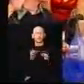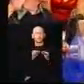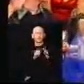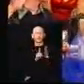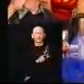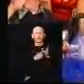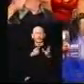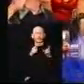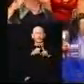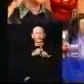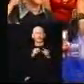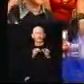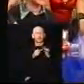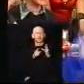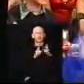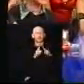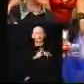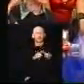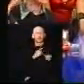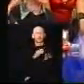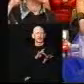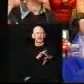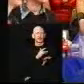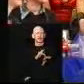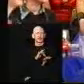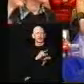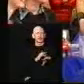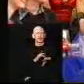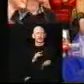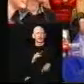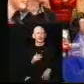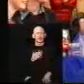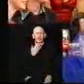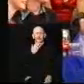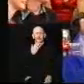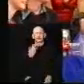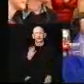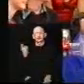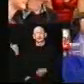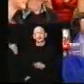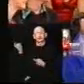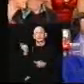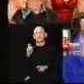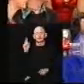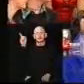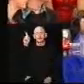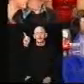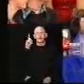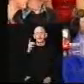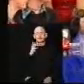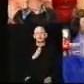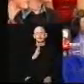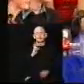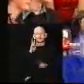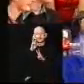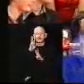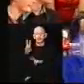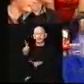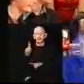us We've got to come along And see what this Potato dancing's all about Hope you actually see A Black Box